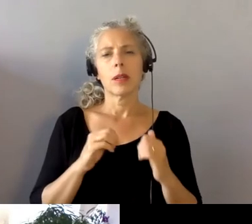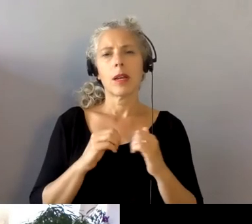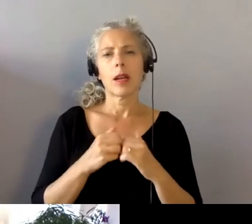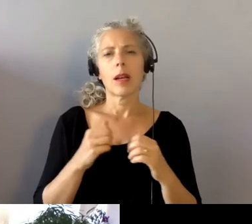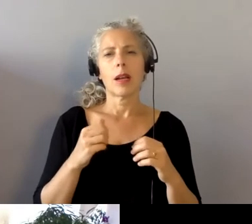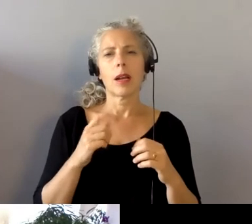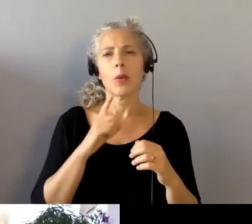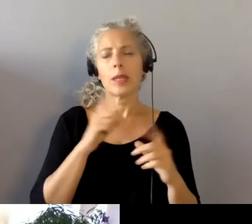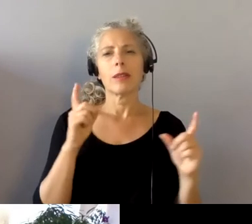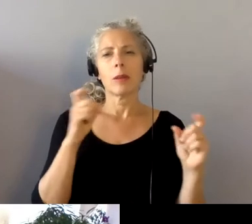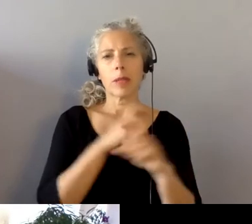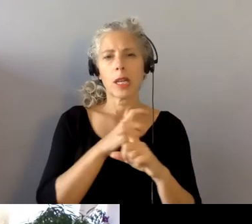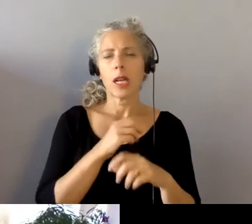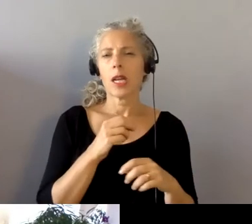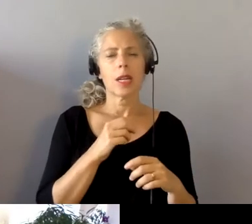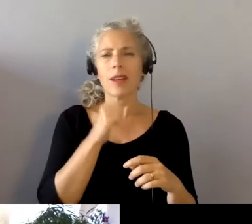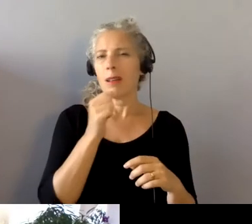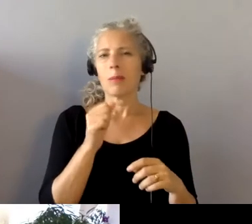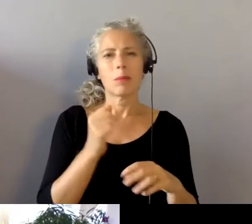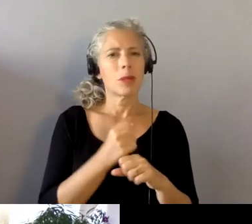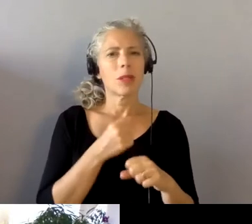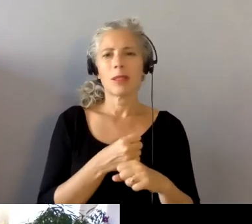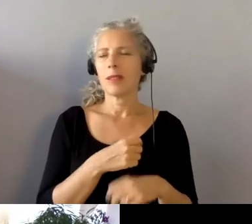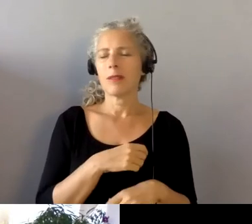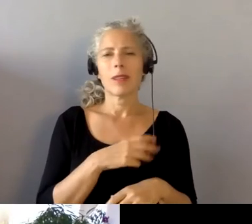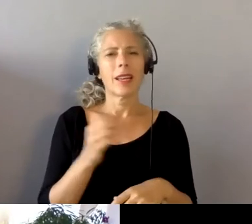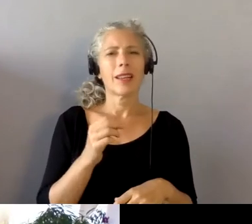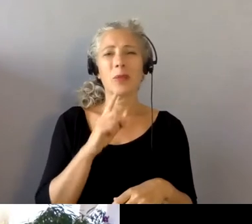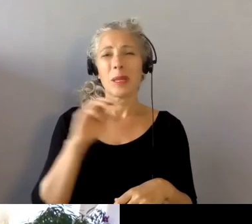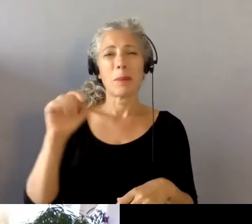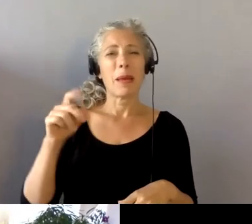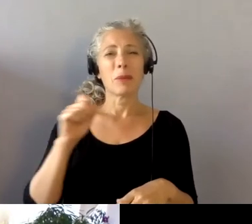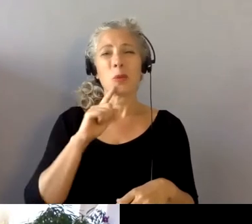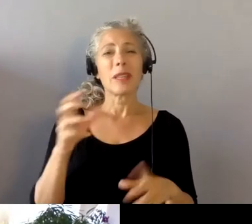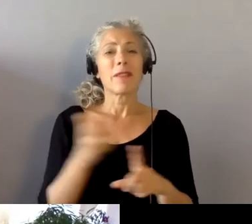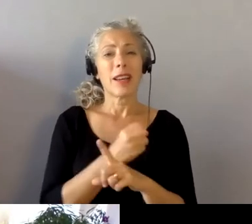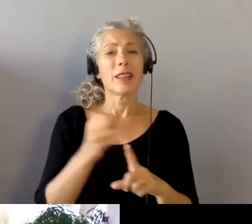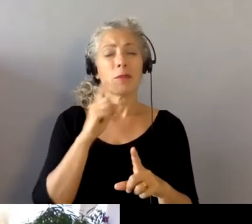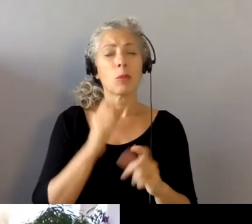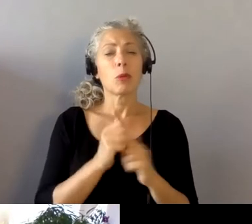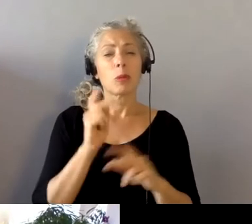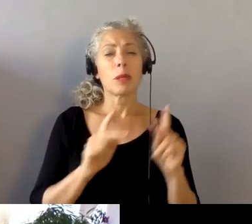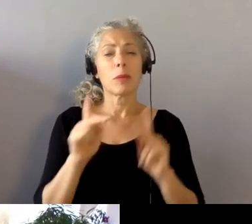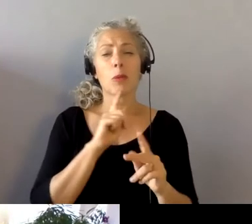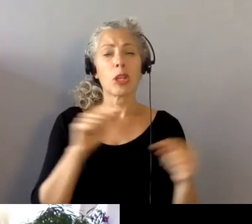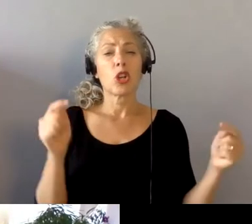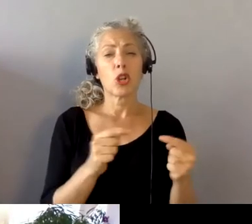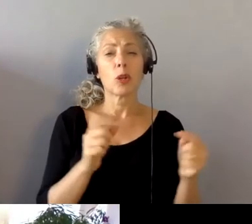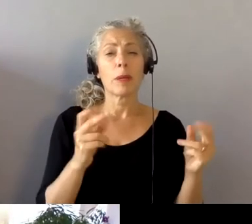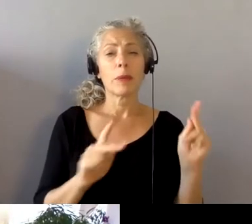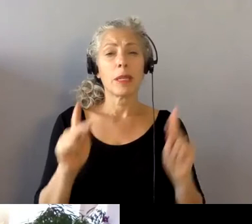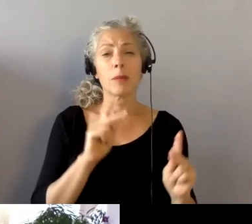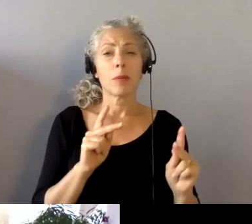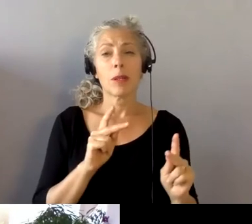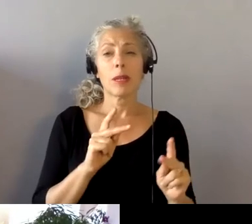complicated and counterproductive and harmful and violent maps actually were for most people in most cultures. And